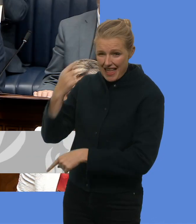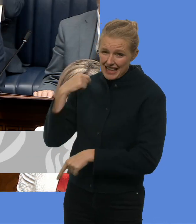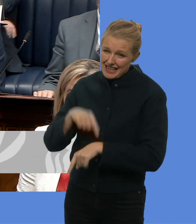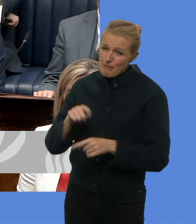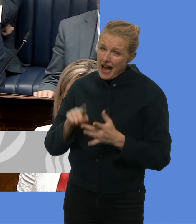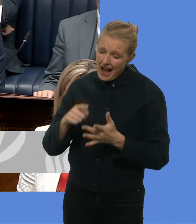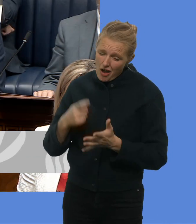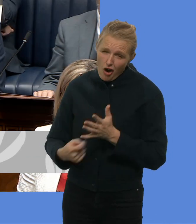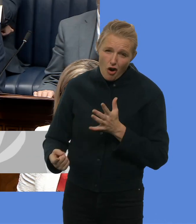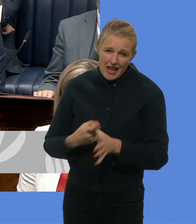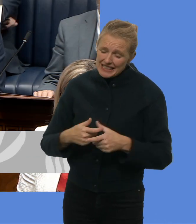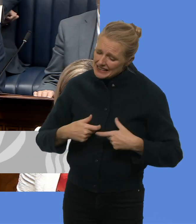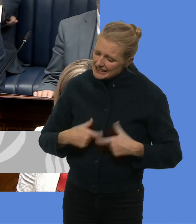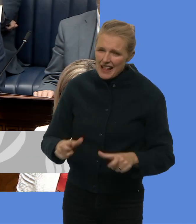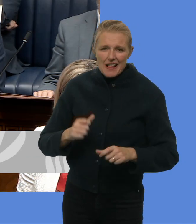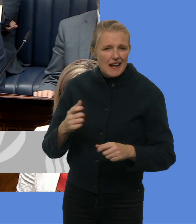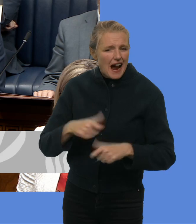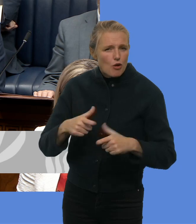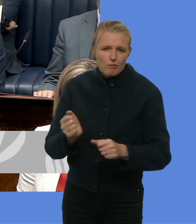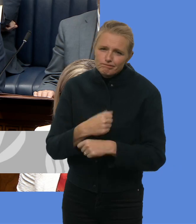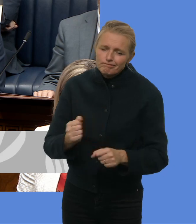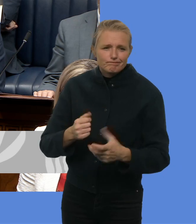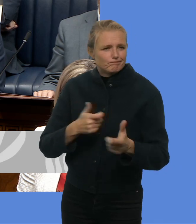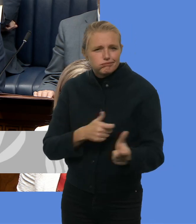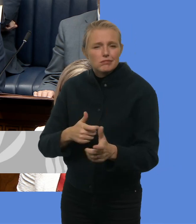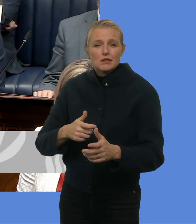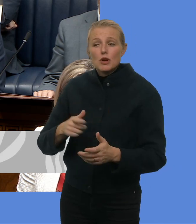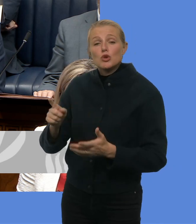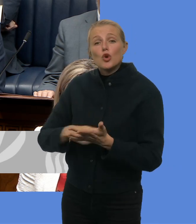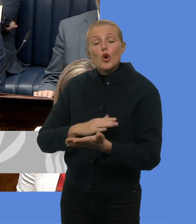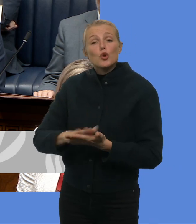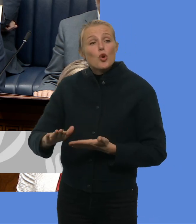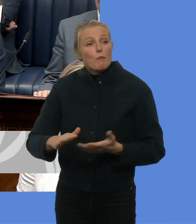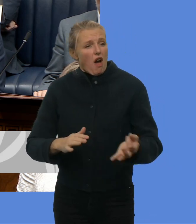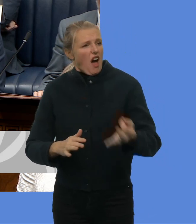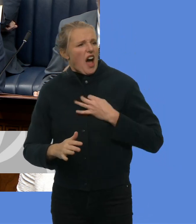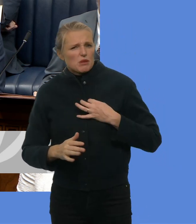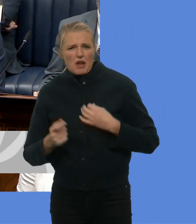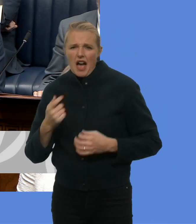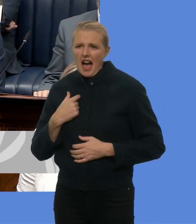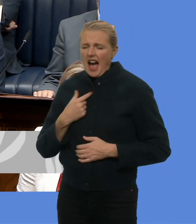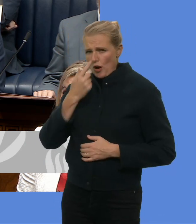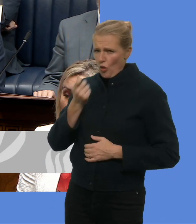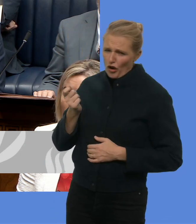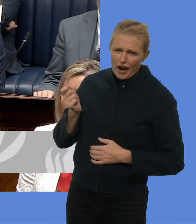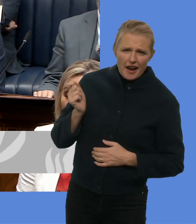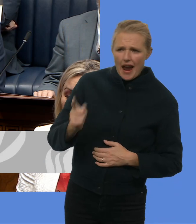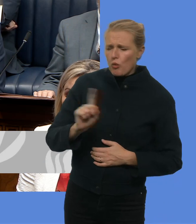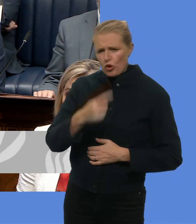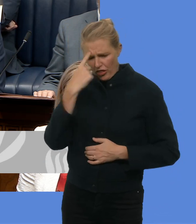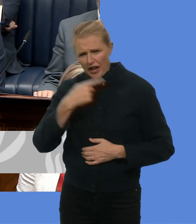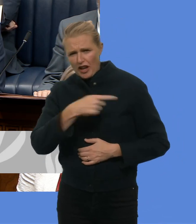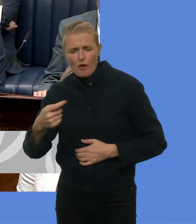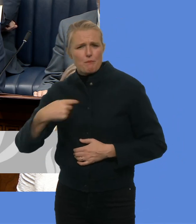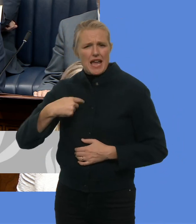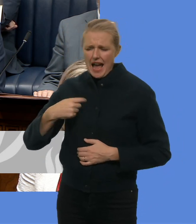neck in murdering people of our country, John Hume's response was, I don't give two balls of roasted snow what you think.